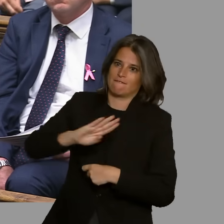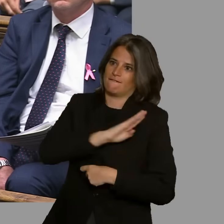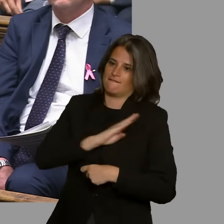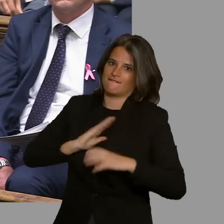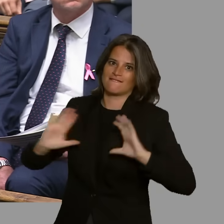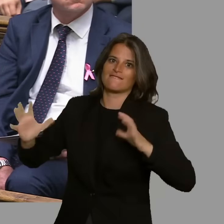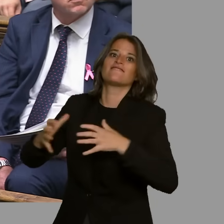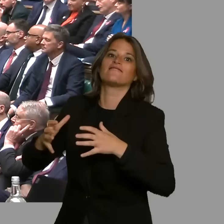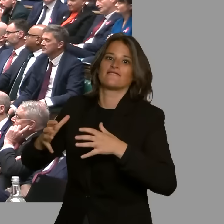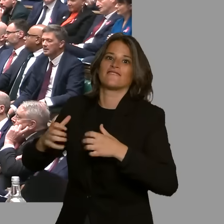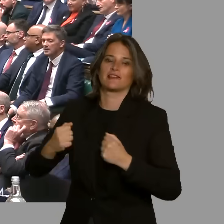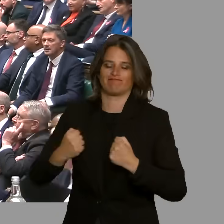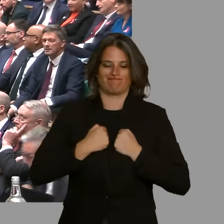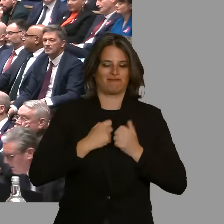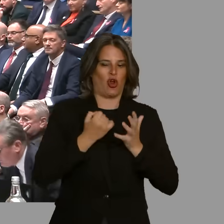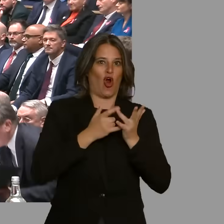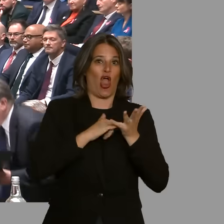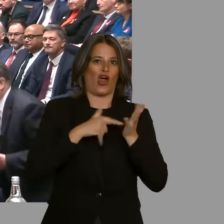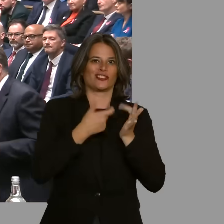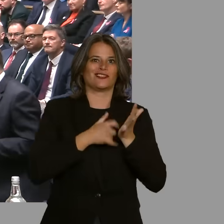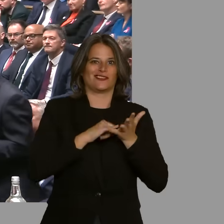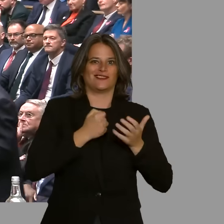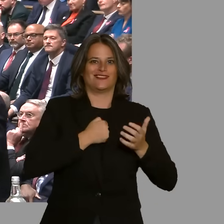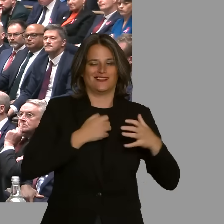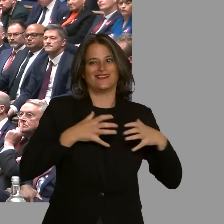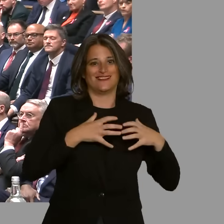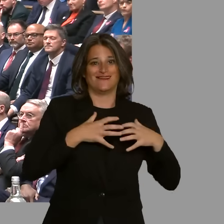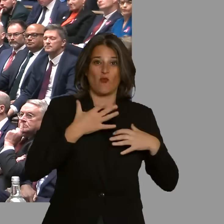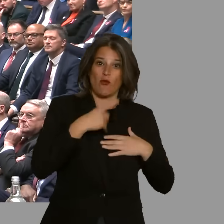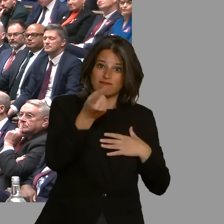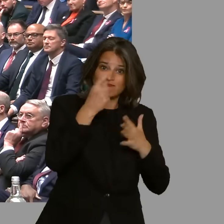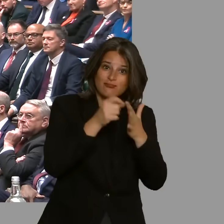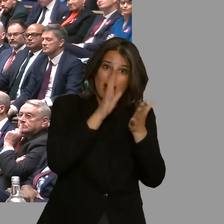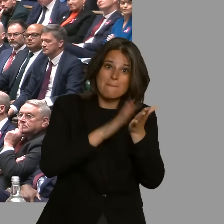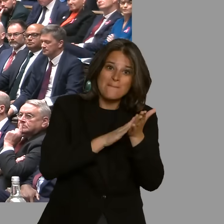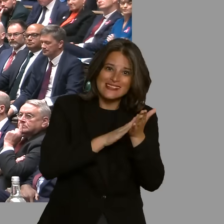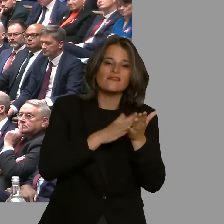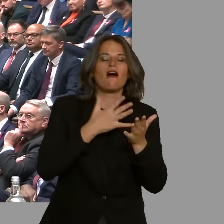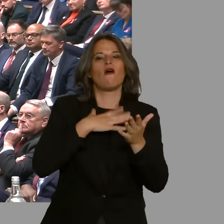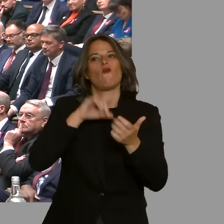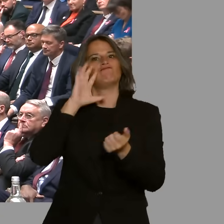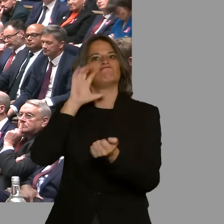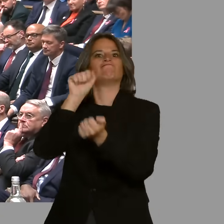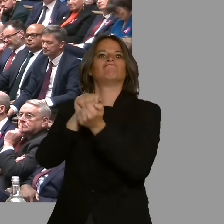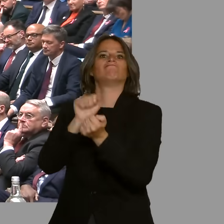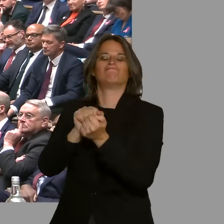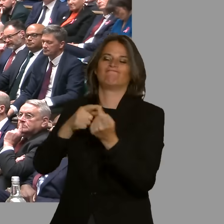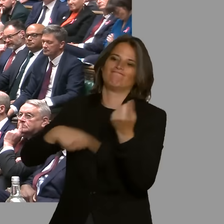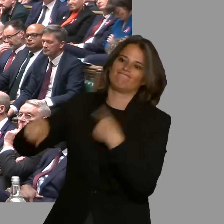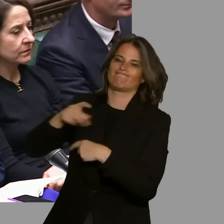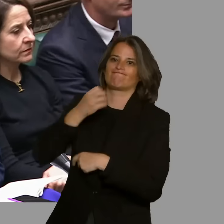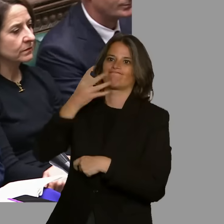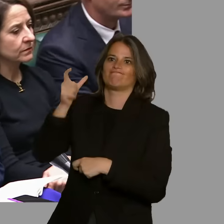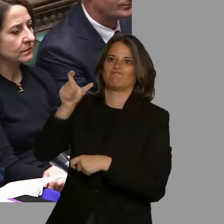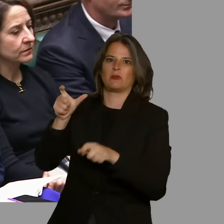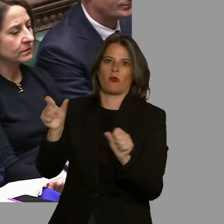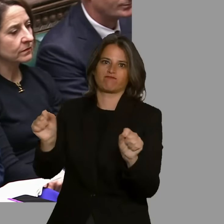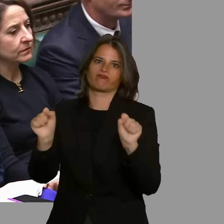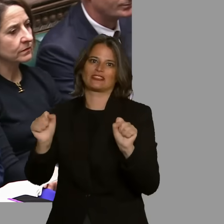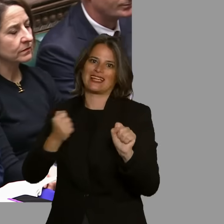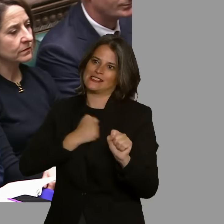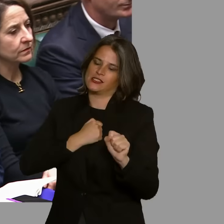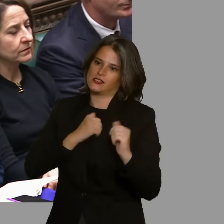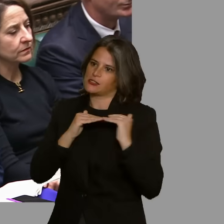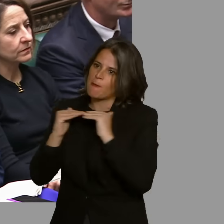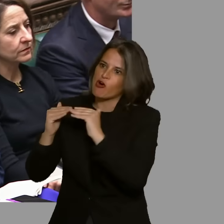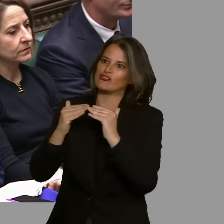and freedom in South Korea? Well, I join my honourable friend in marking the heroism and sacrifice of the 29th Infantry